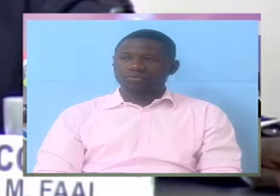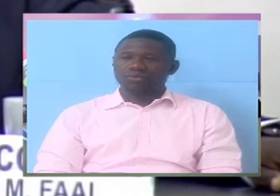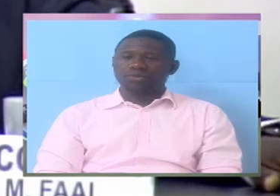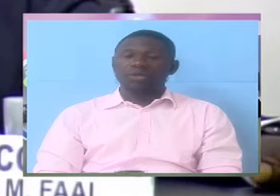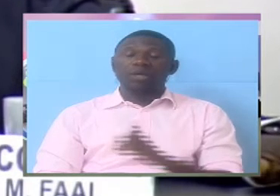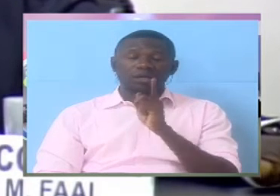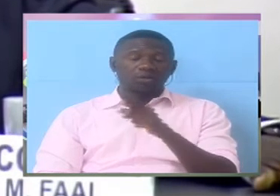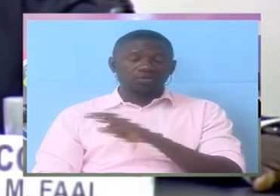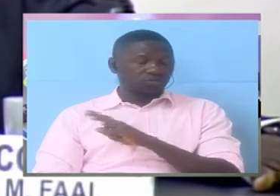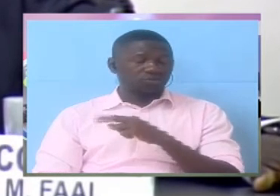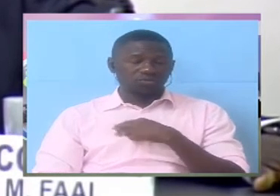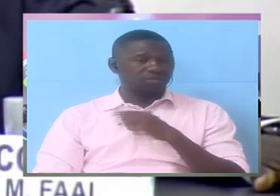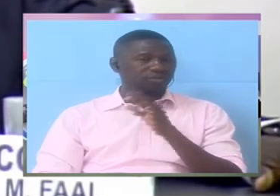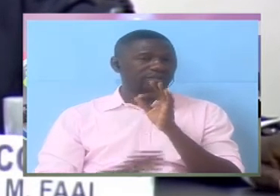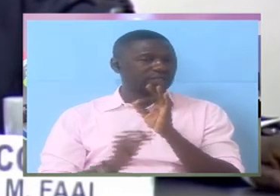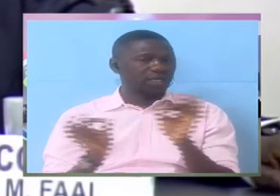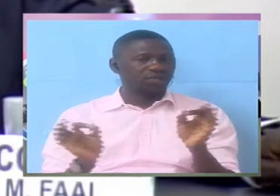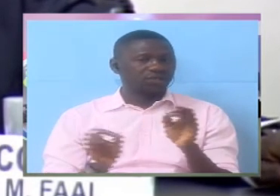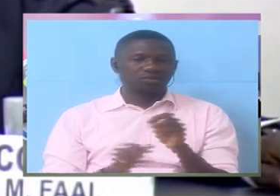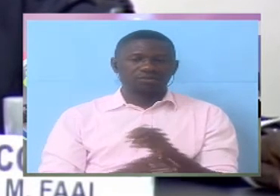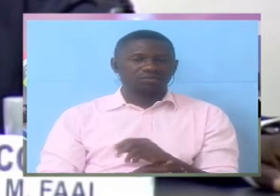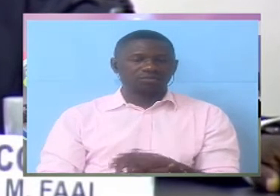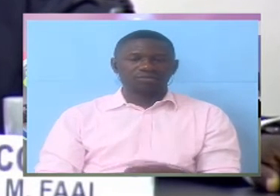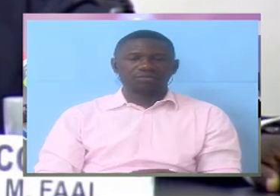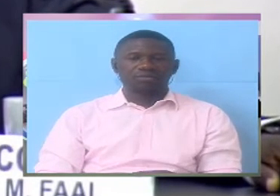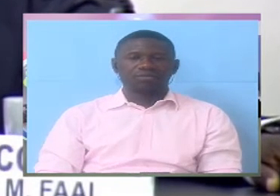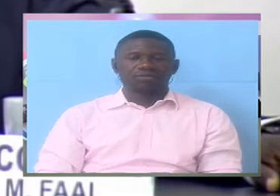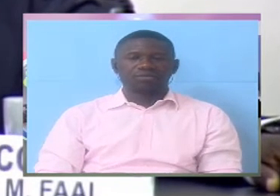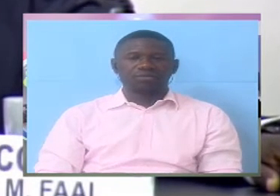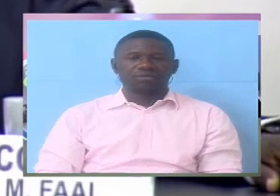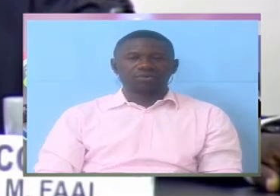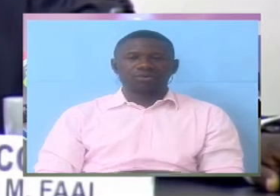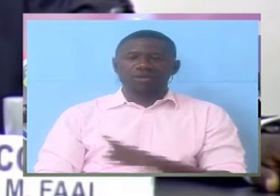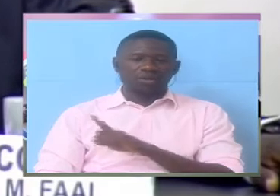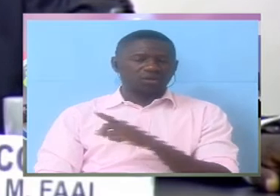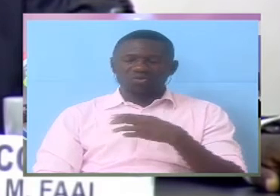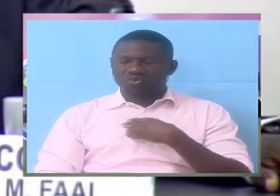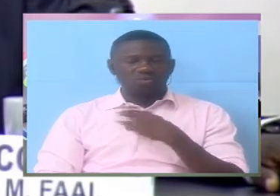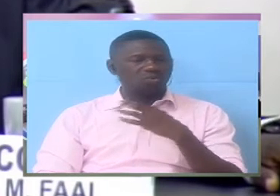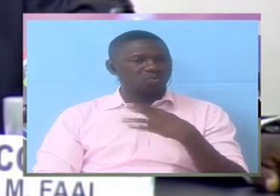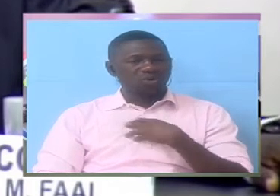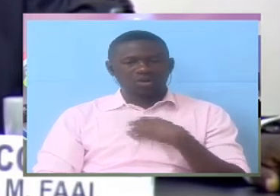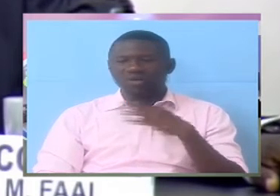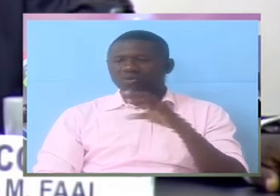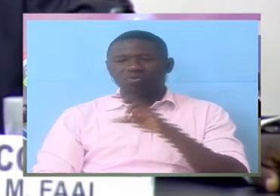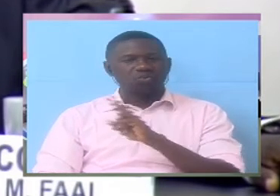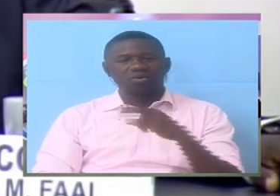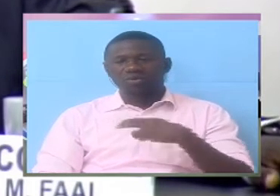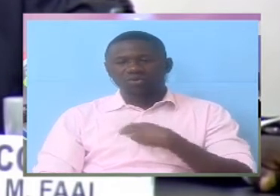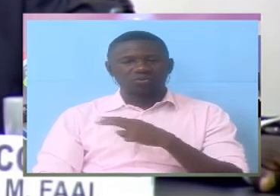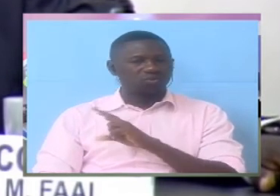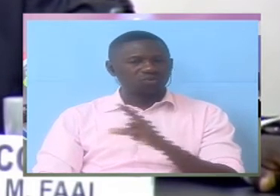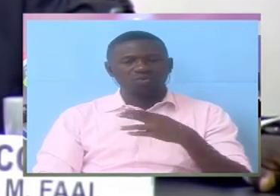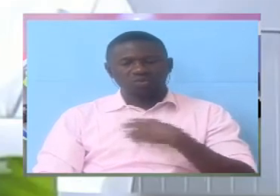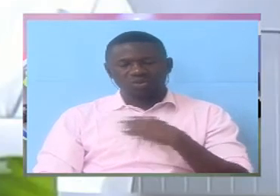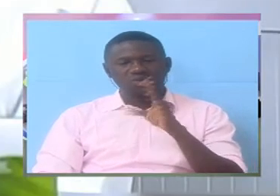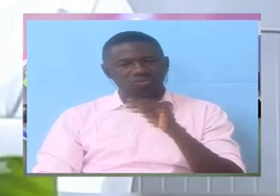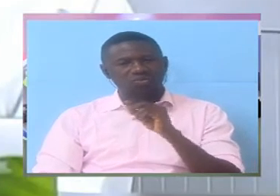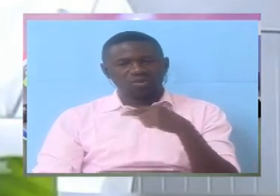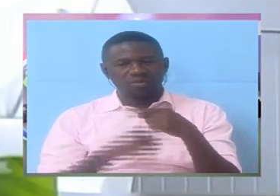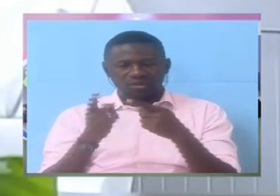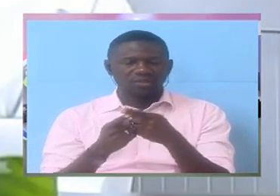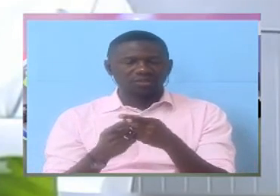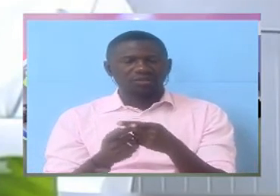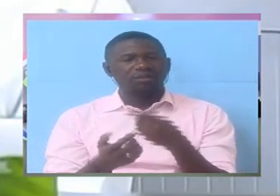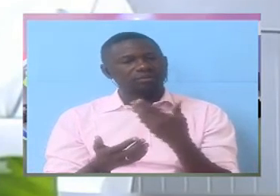that would not be good. I would not want to do that. Speak the